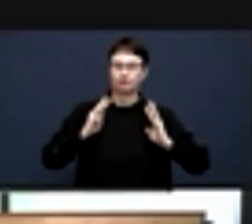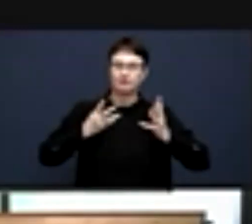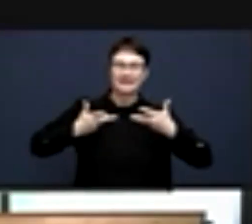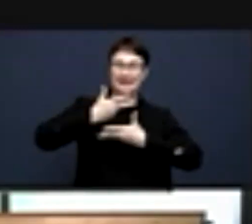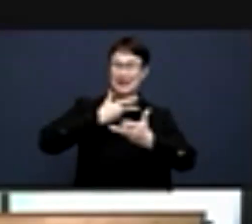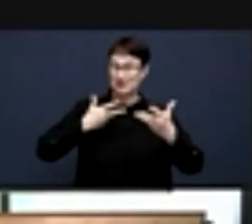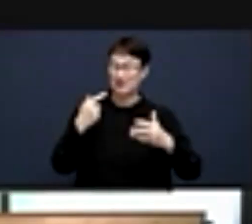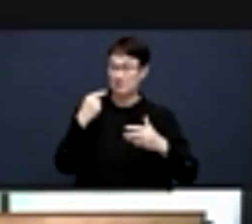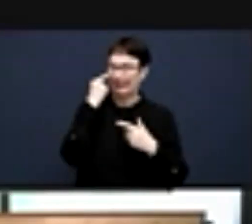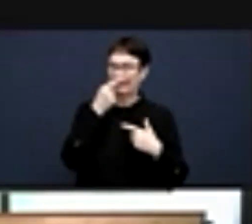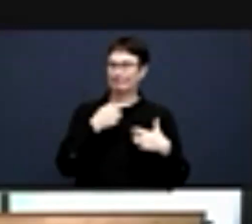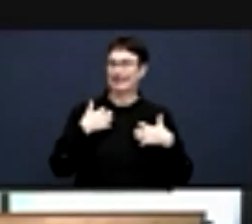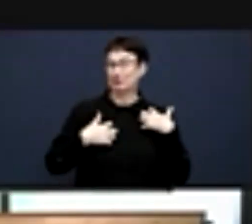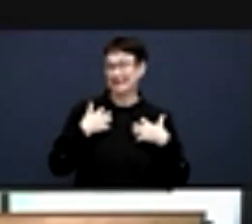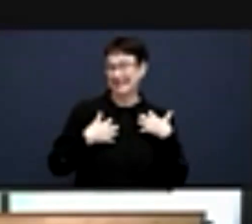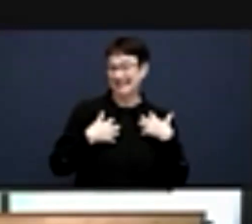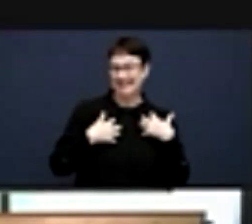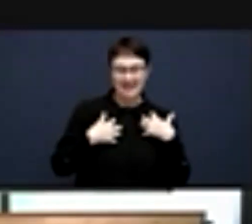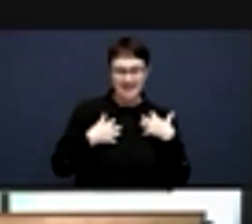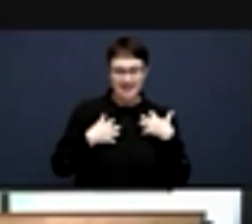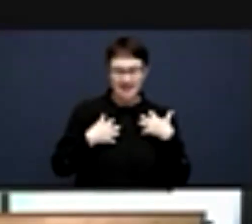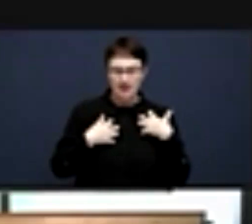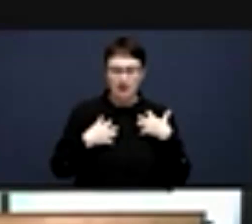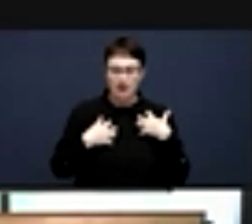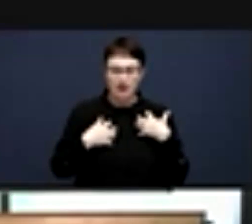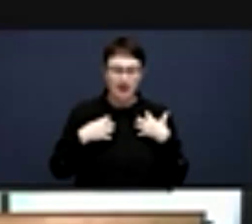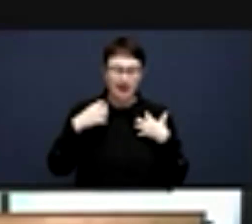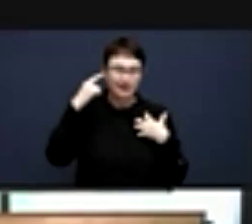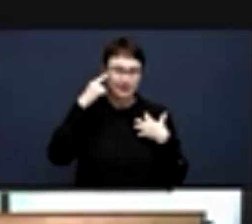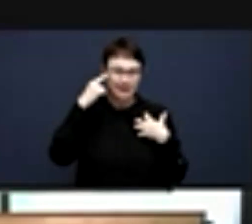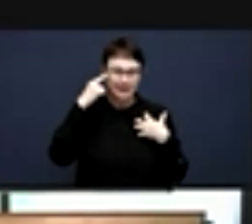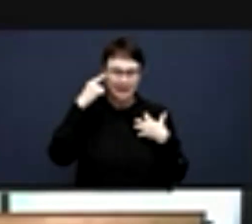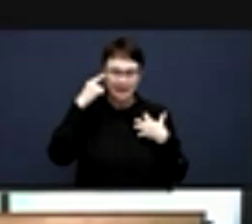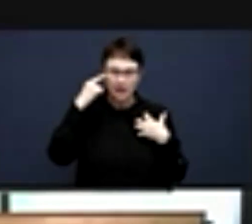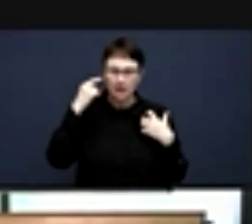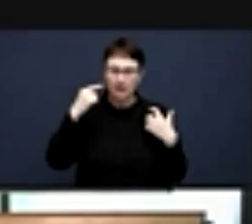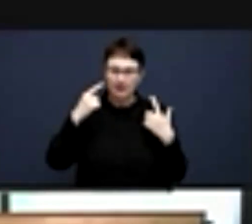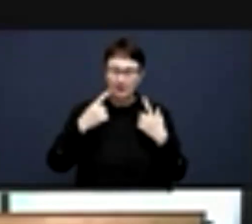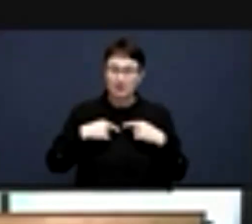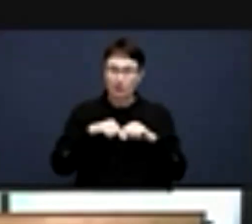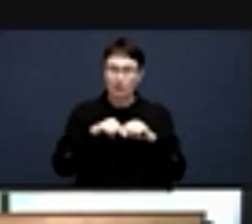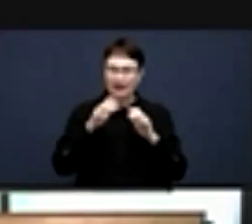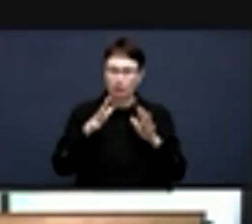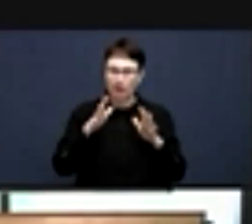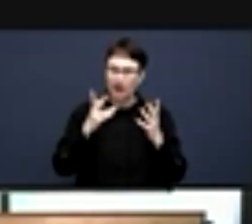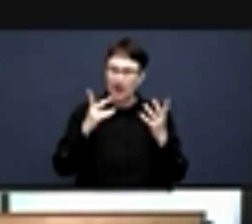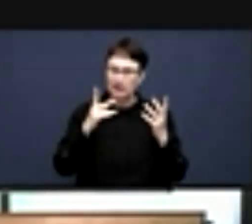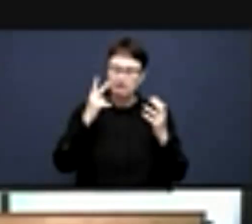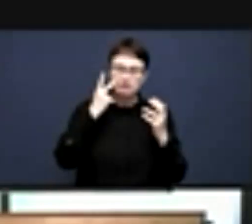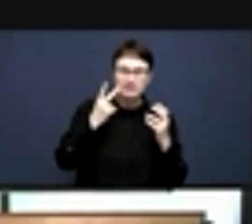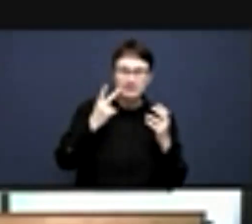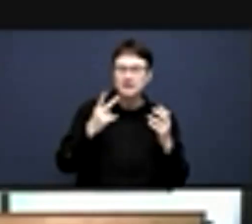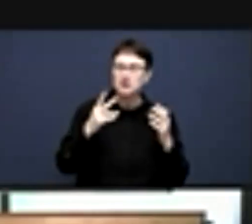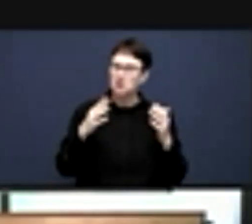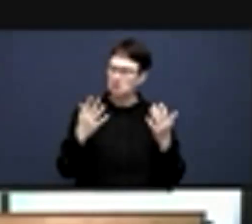to stick a foot in the water, a finger in the sand, I don't know what you do, and look at what public sector bodies are